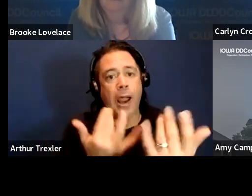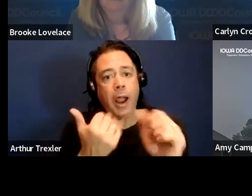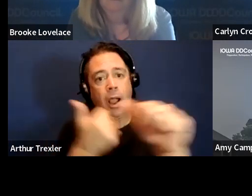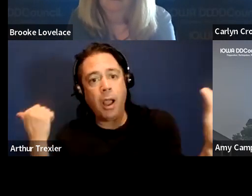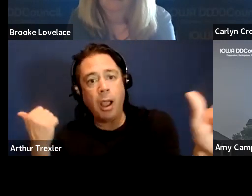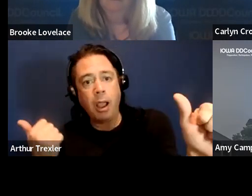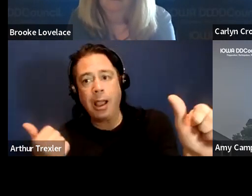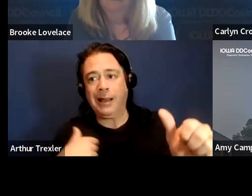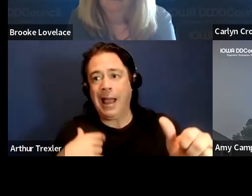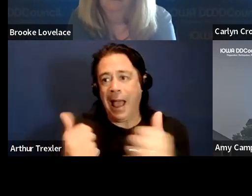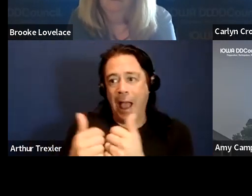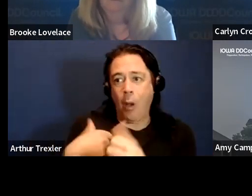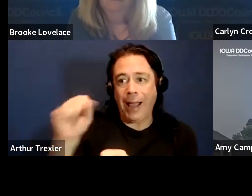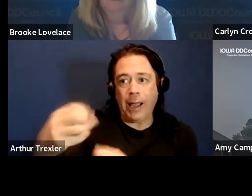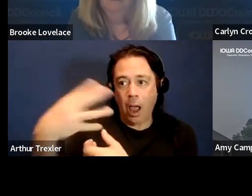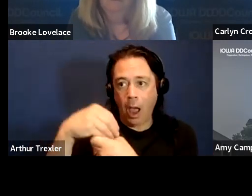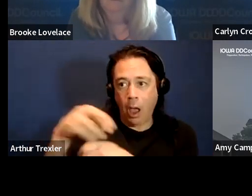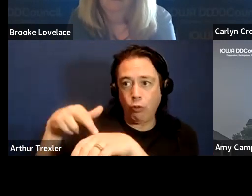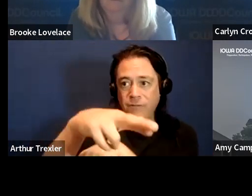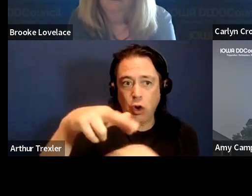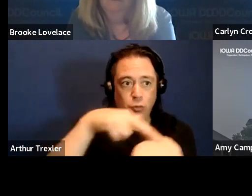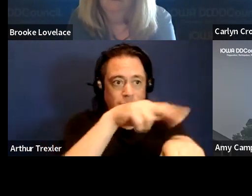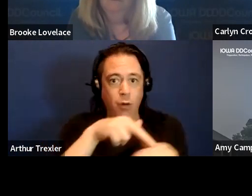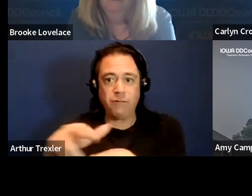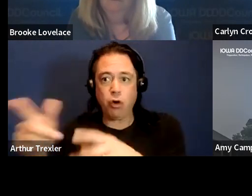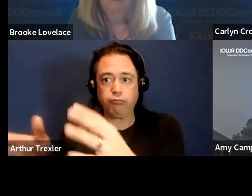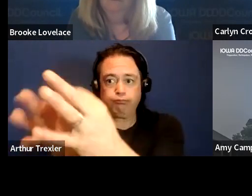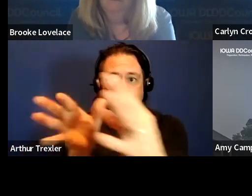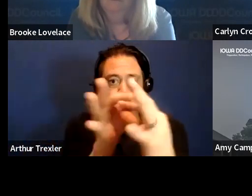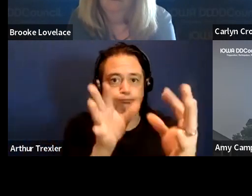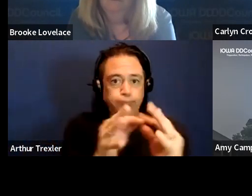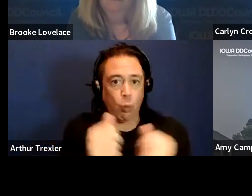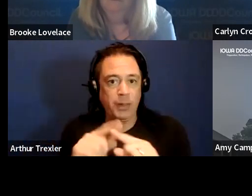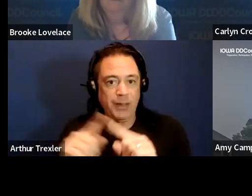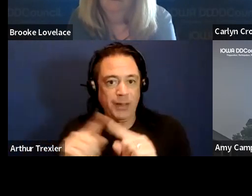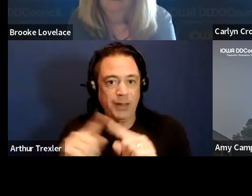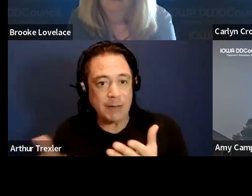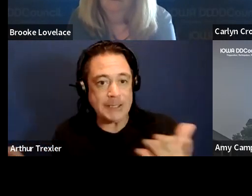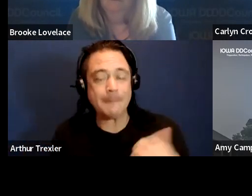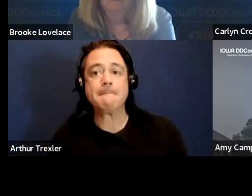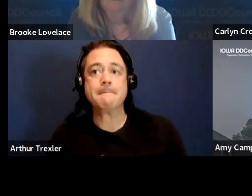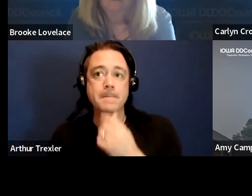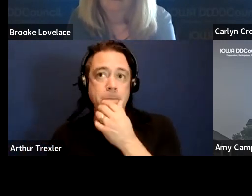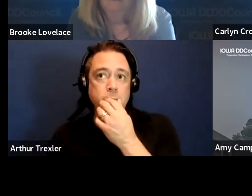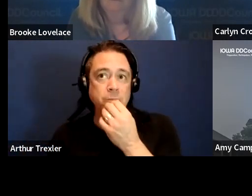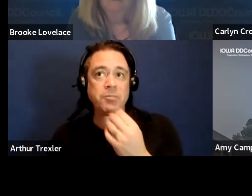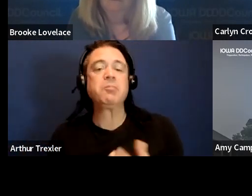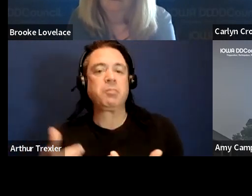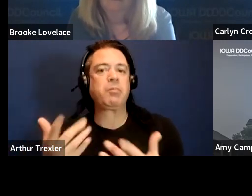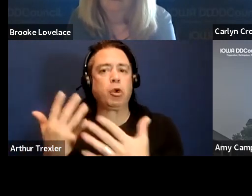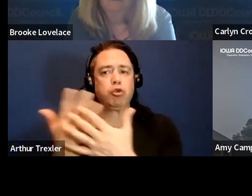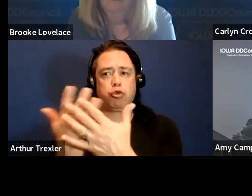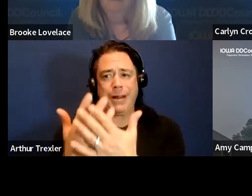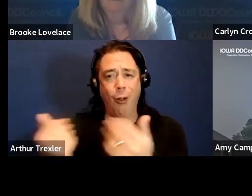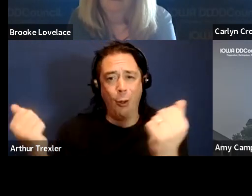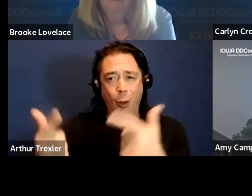to refer or connect them for services. What this looks like is conducting a screening of all people on